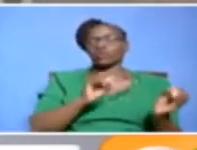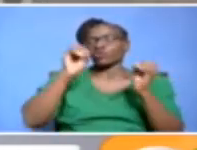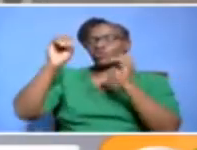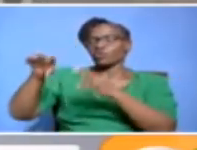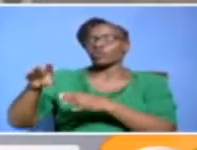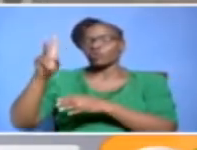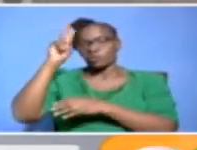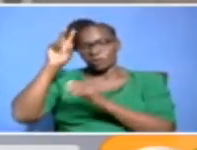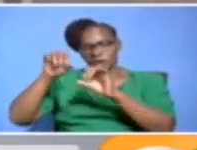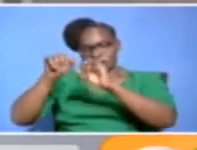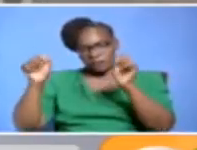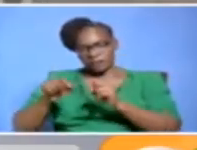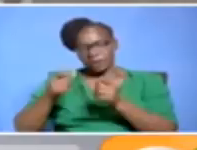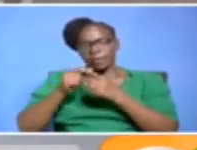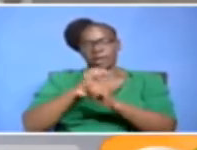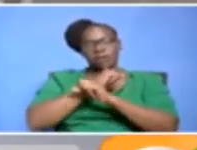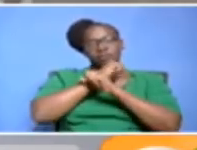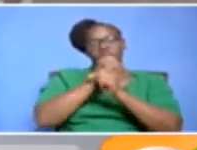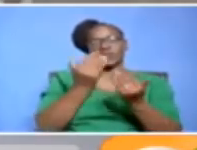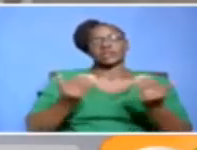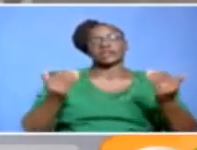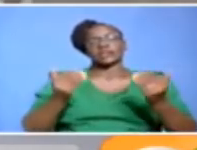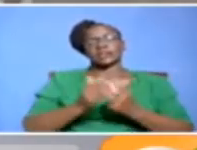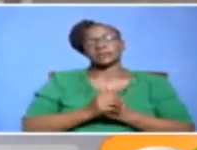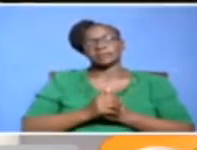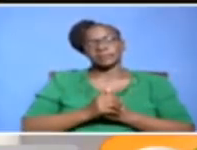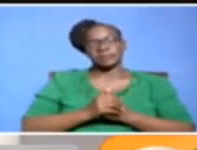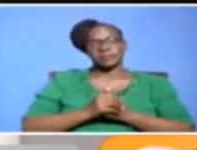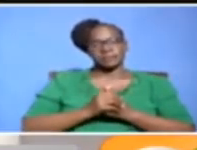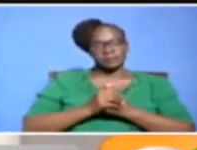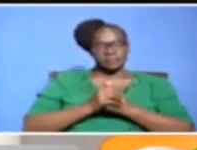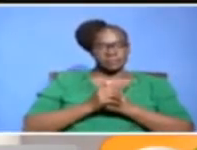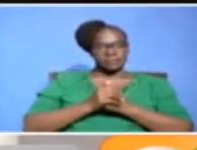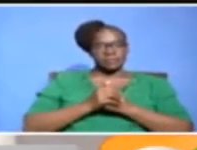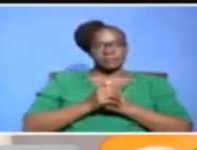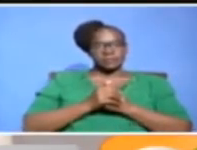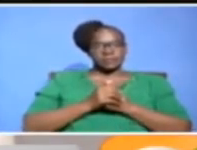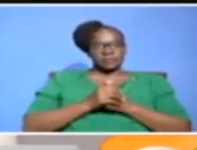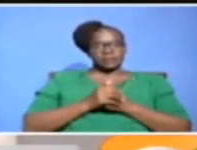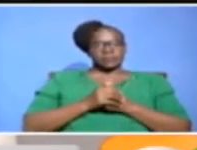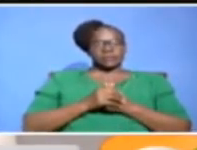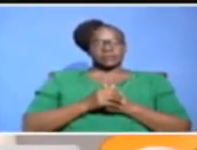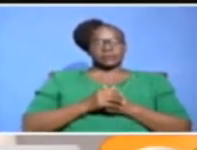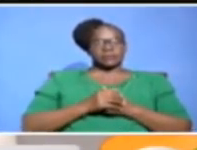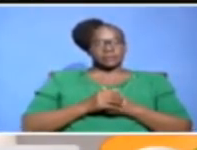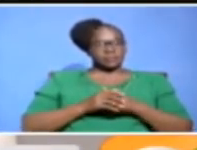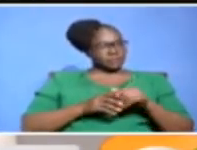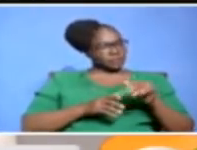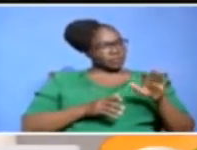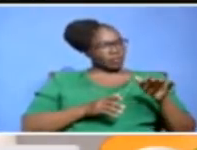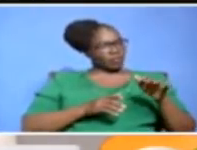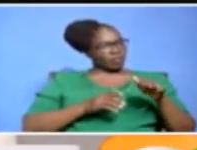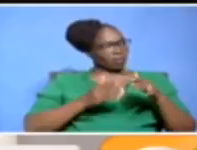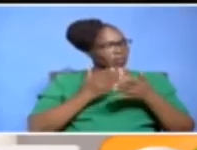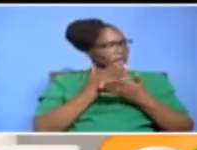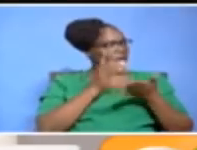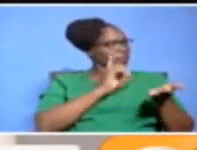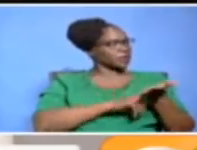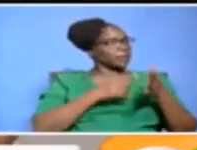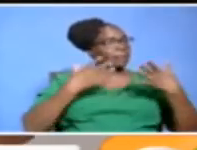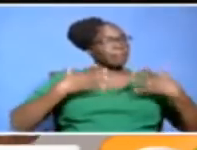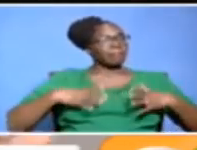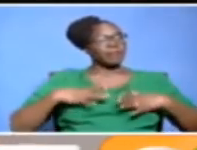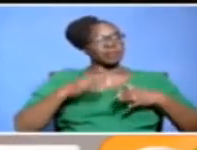and actually protecting that child. So, yeah. And speaking of which, because you do have some groups that have taken the initiative